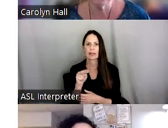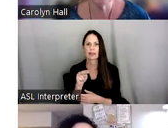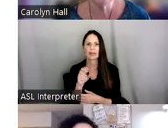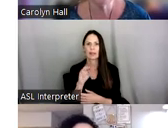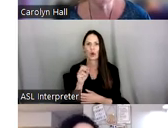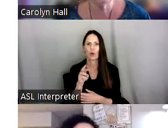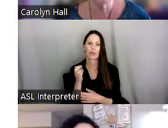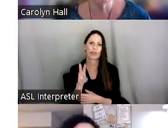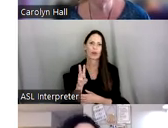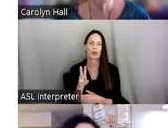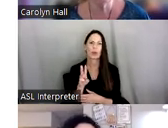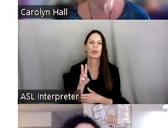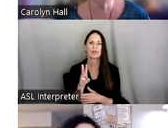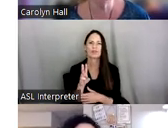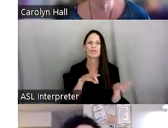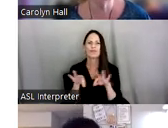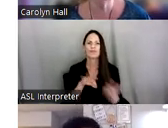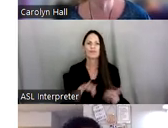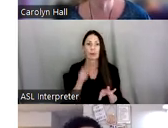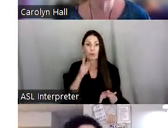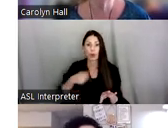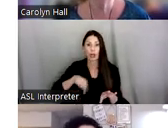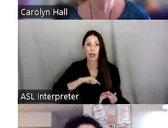we can begin to fill it in.